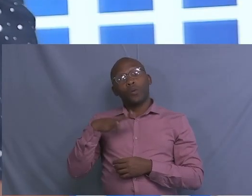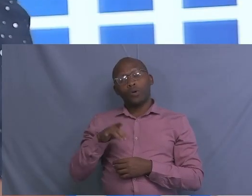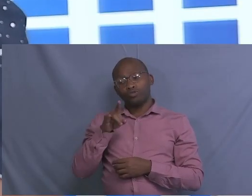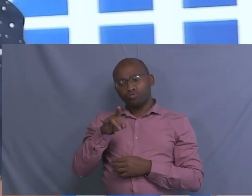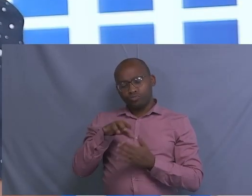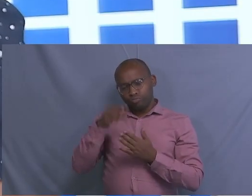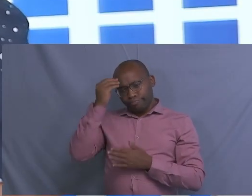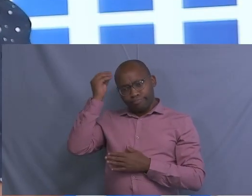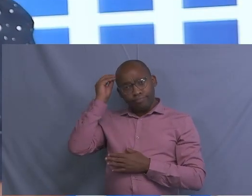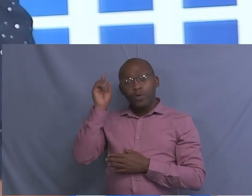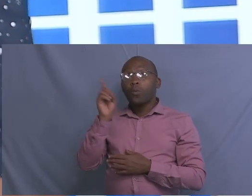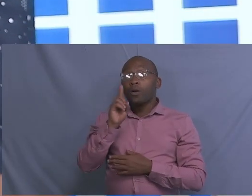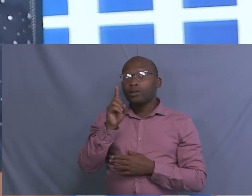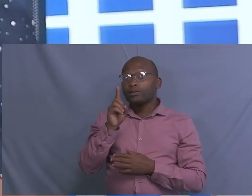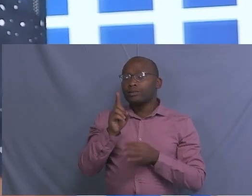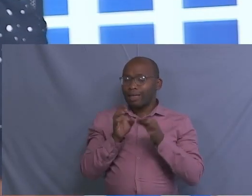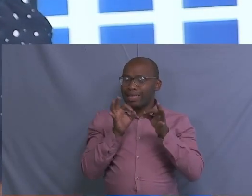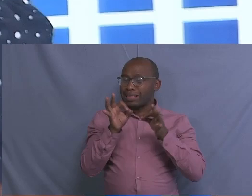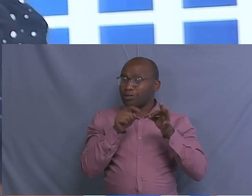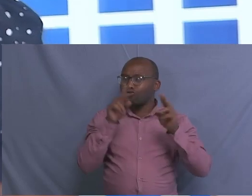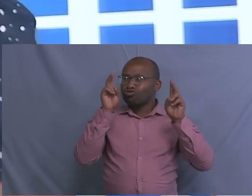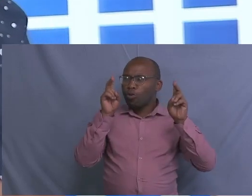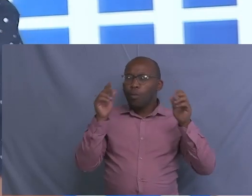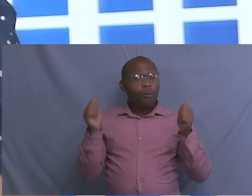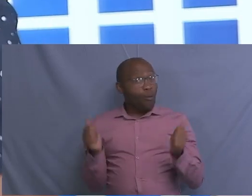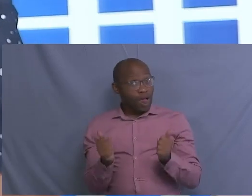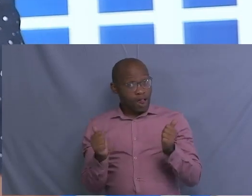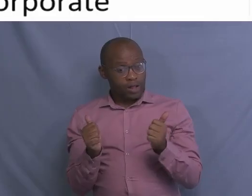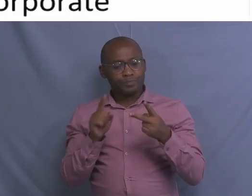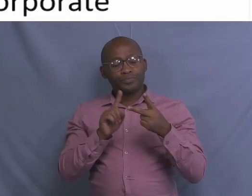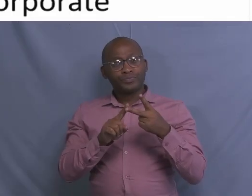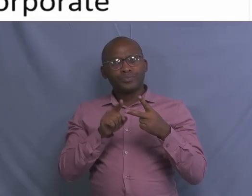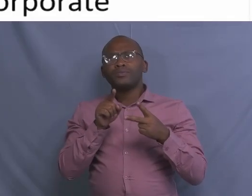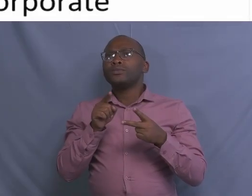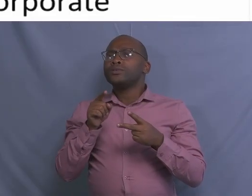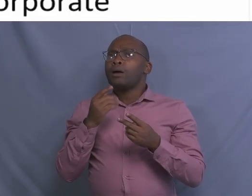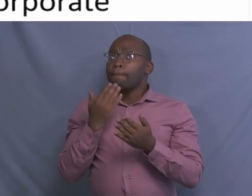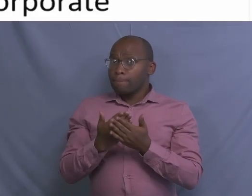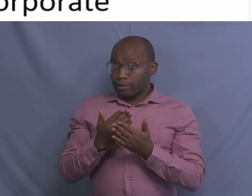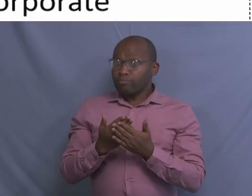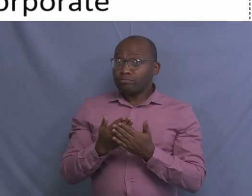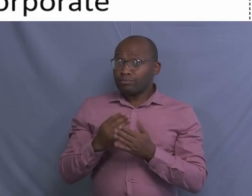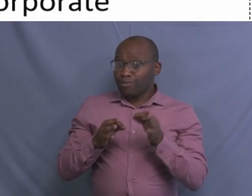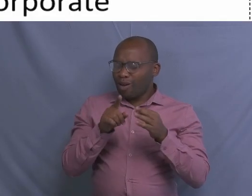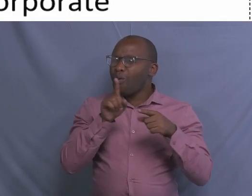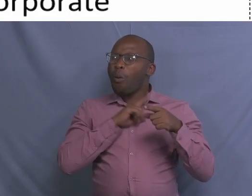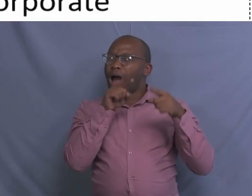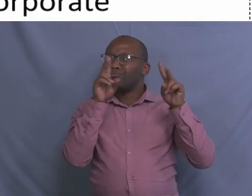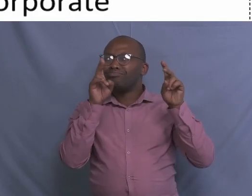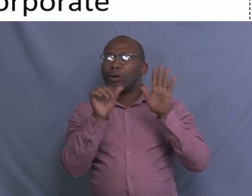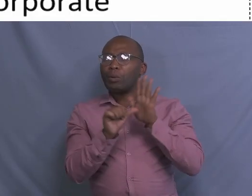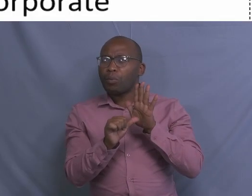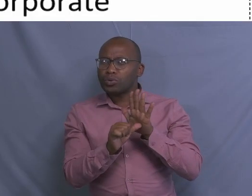lesson is to define corporate governance, explain why it is important, and list the different stakeholders that are going to